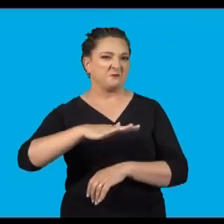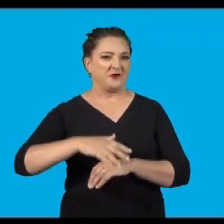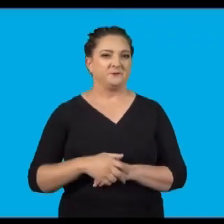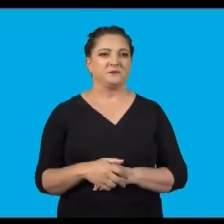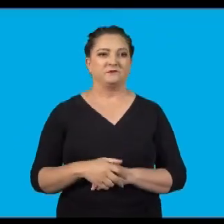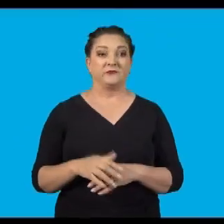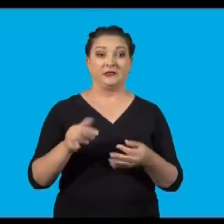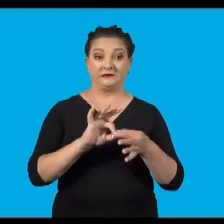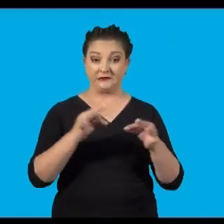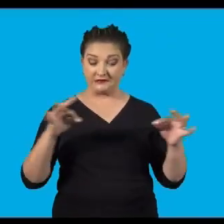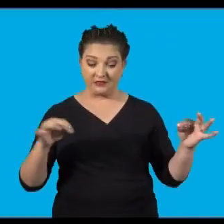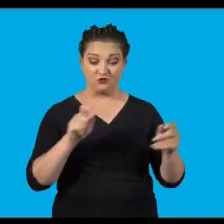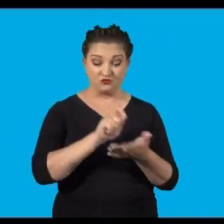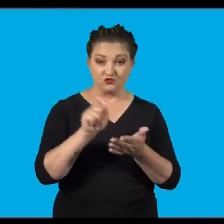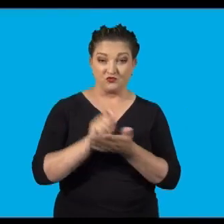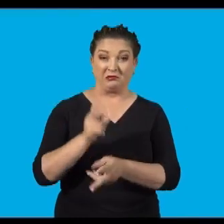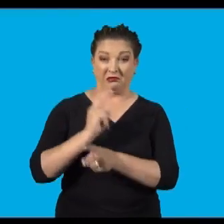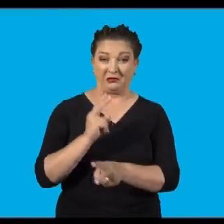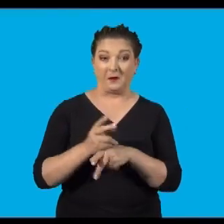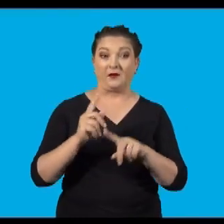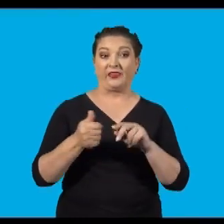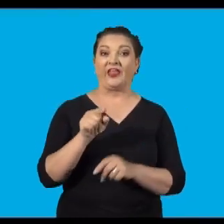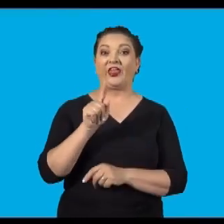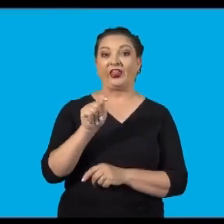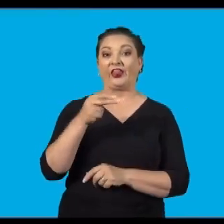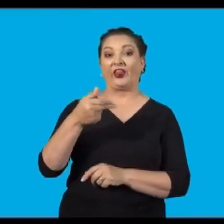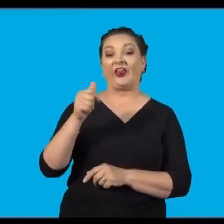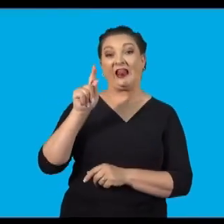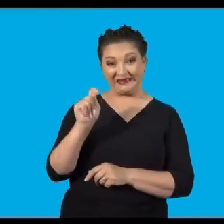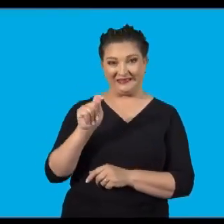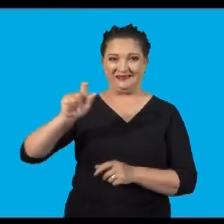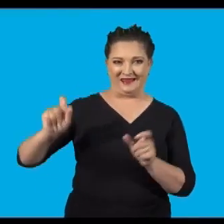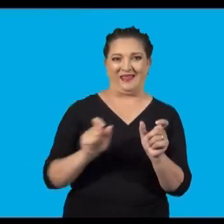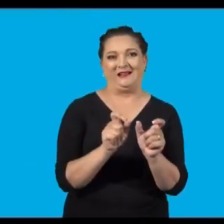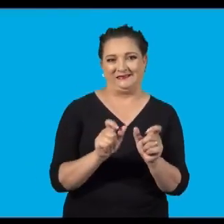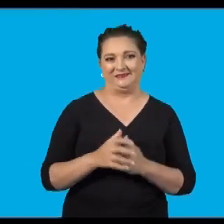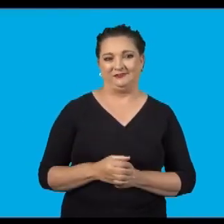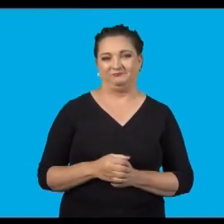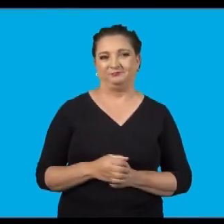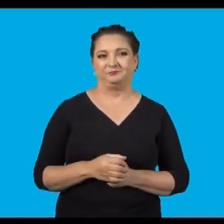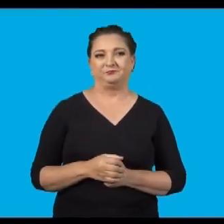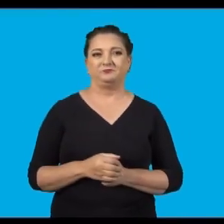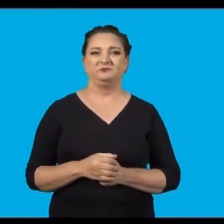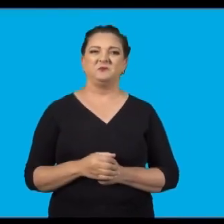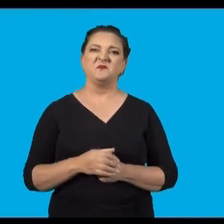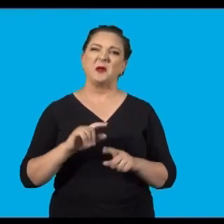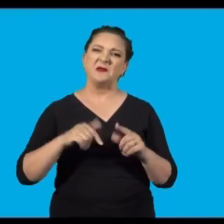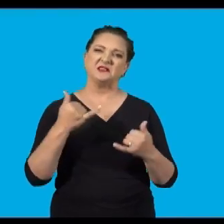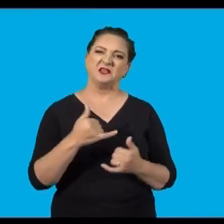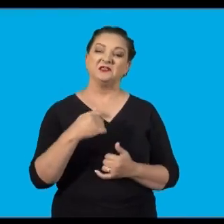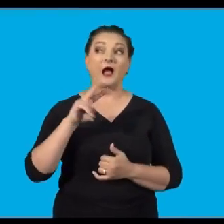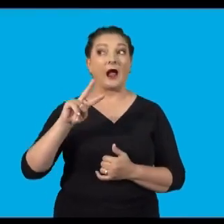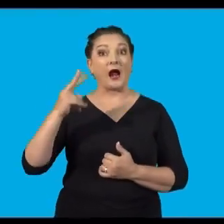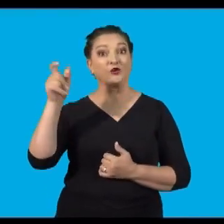and place. Then rewrite the sentence and add that. Okay, it's going to be an indicator that